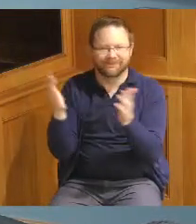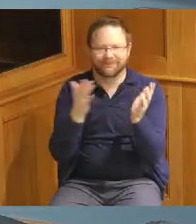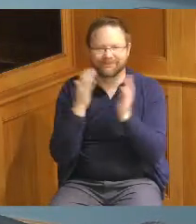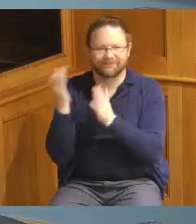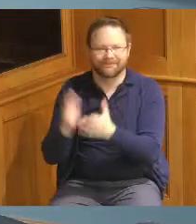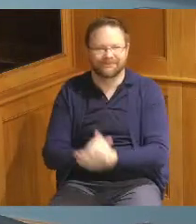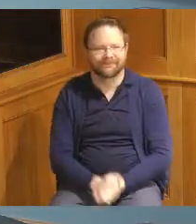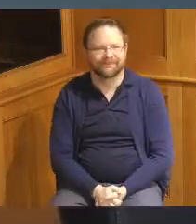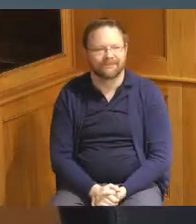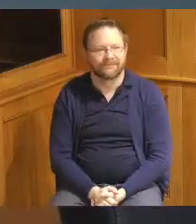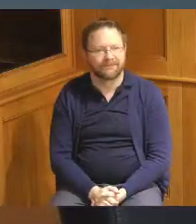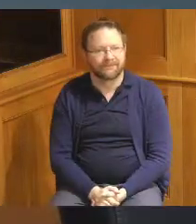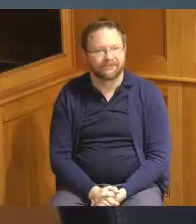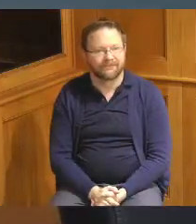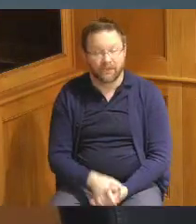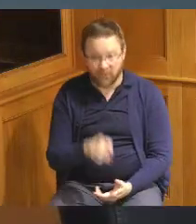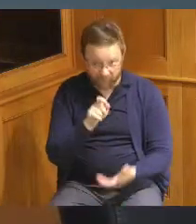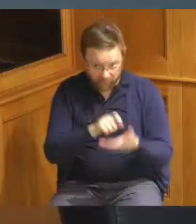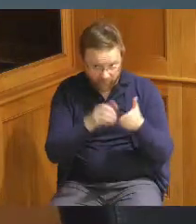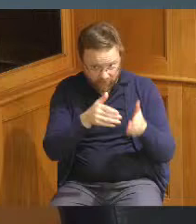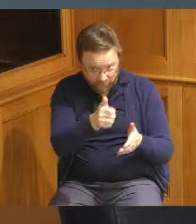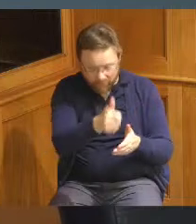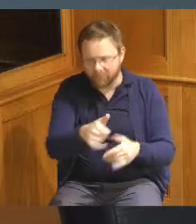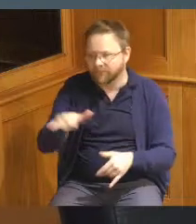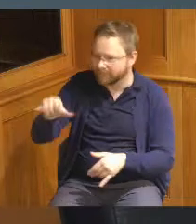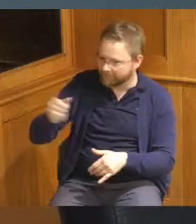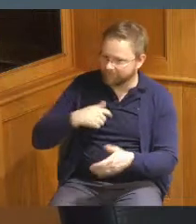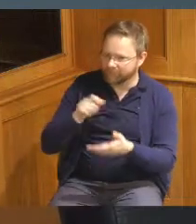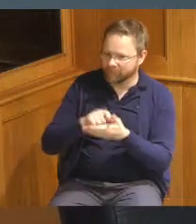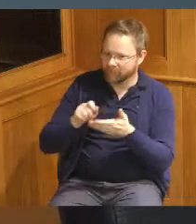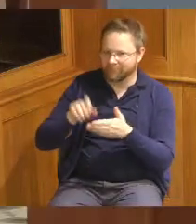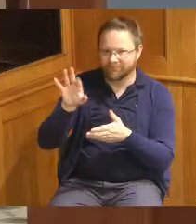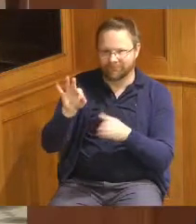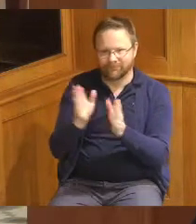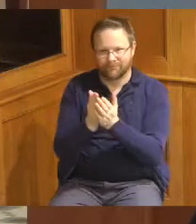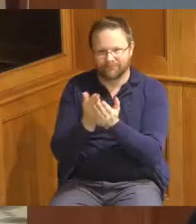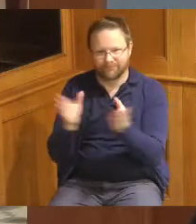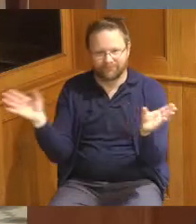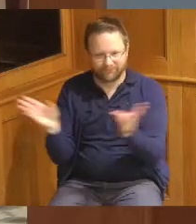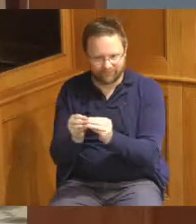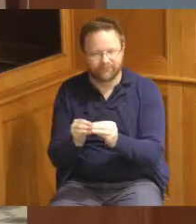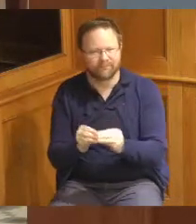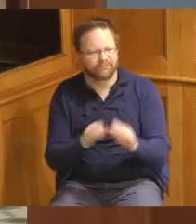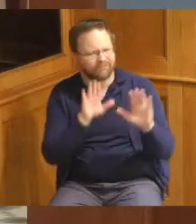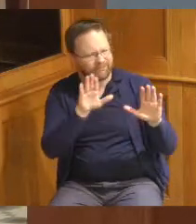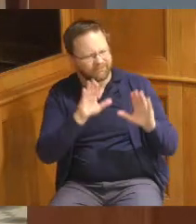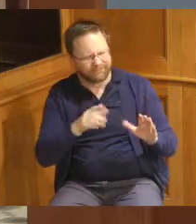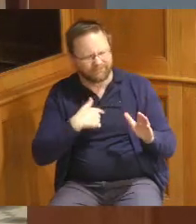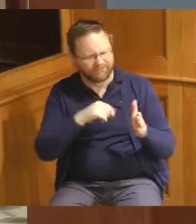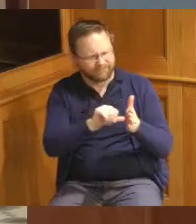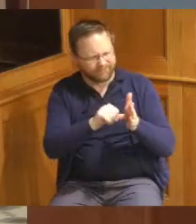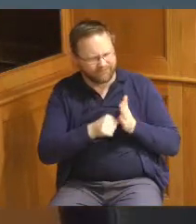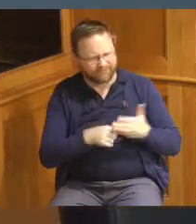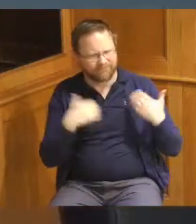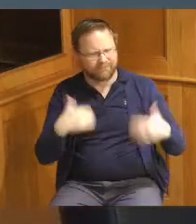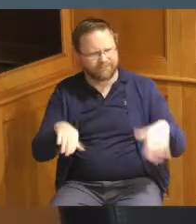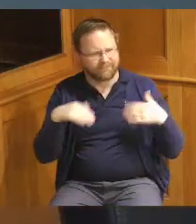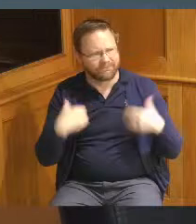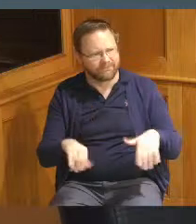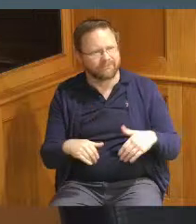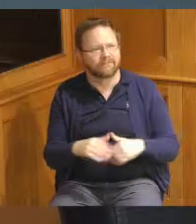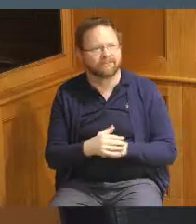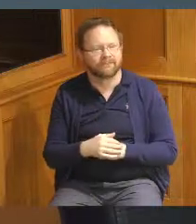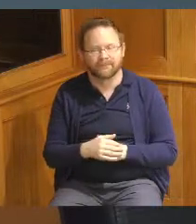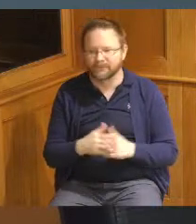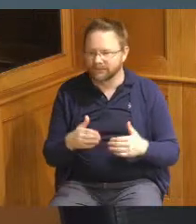Yes. Are you also an author? Or? I am. I've written 9 books. Awesome. Yes. That's great. I'm just so so much. impressed. And when you see the young people